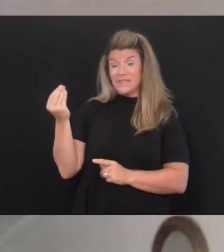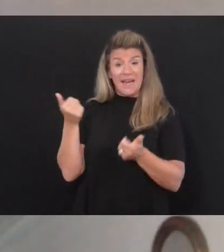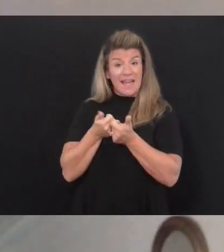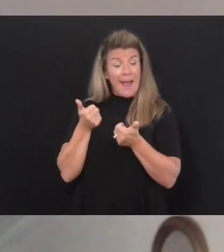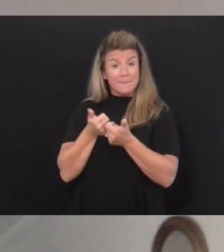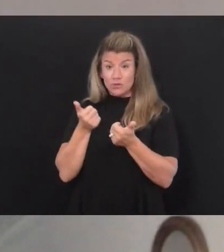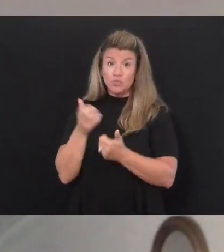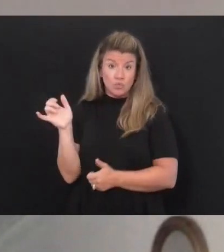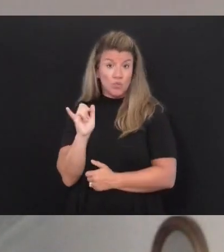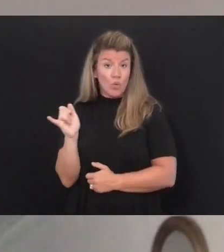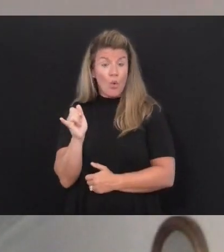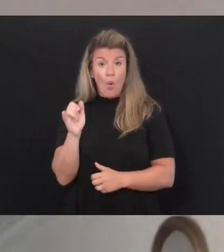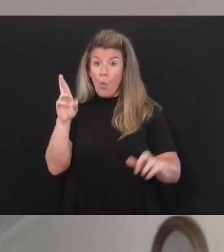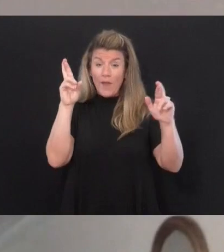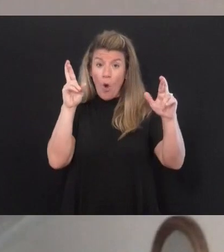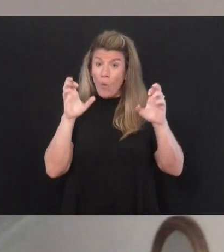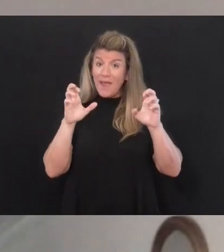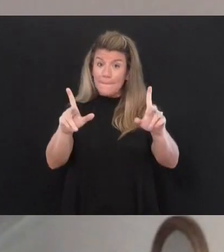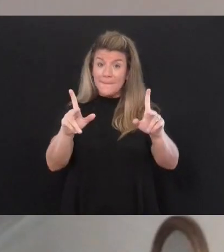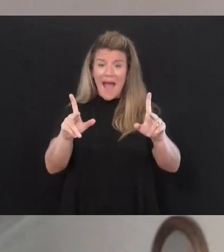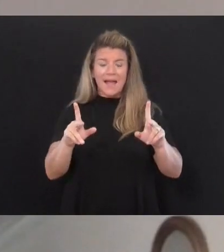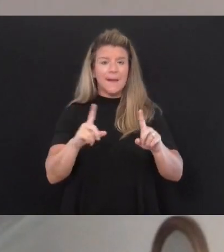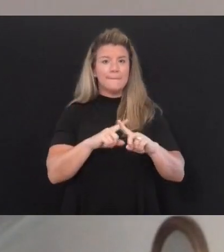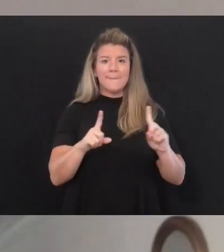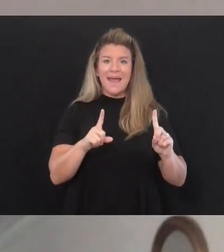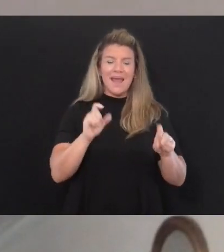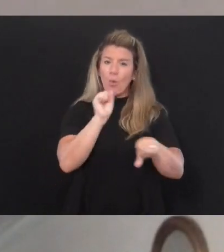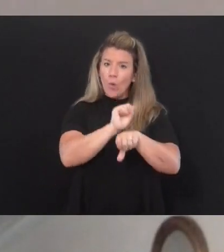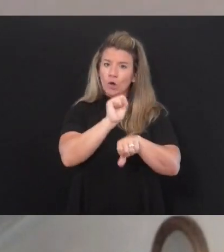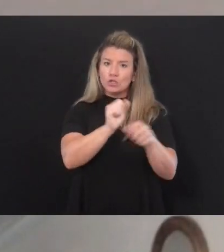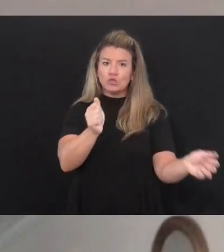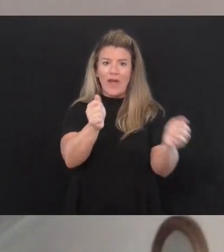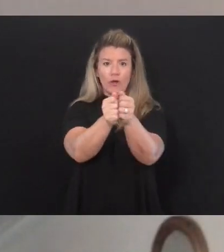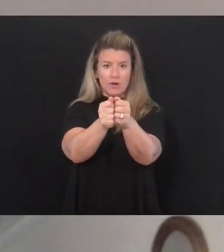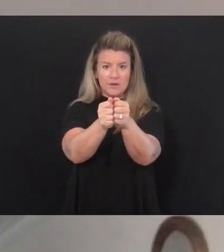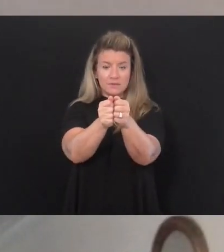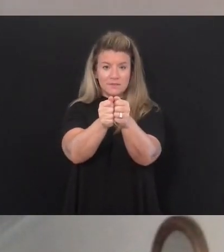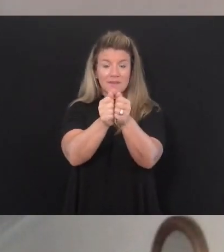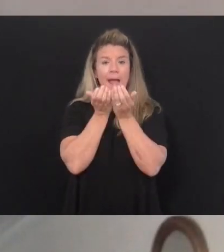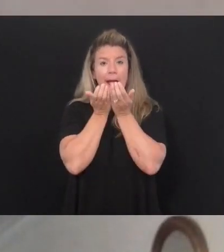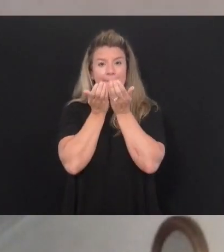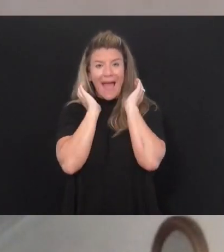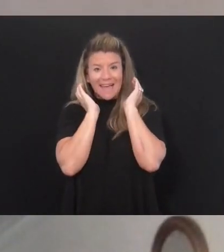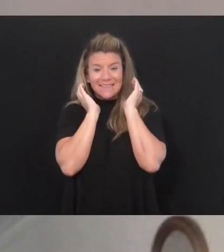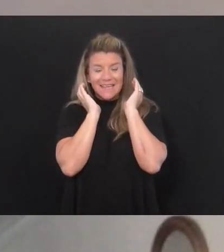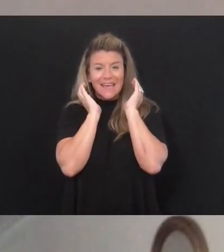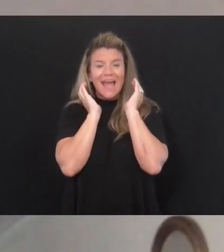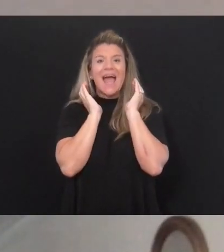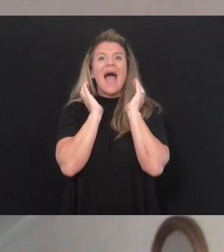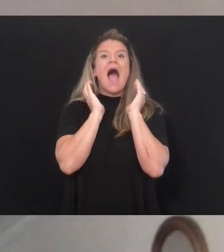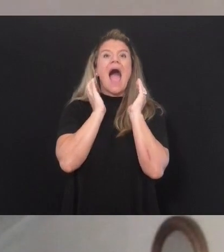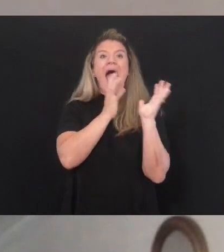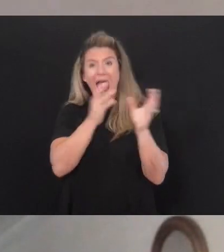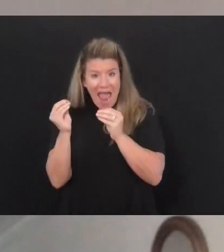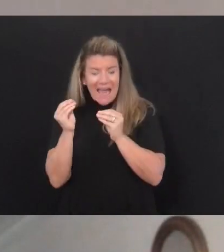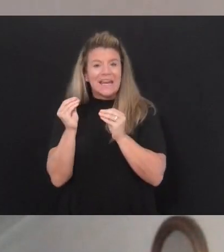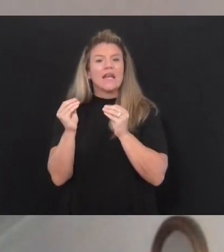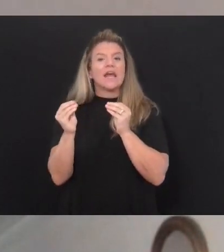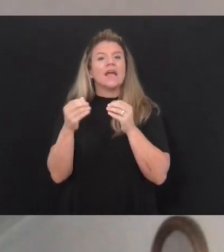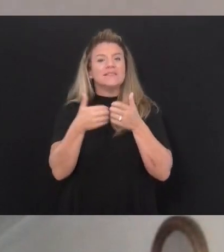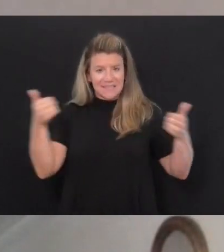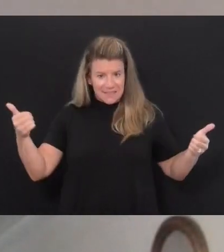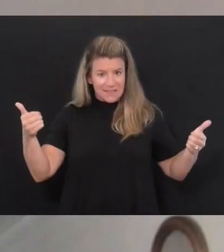you'll see down at the bottom, you'll see our daily positive, or not at the bottom, in the middle, our daily positive number. I've already